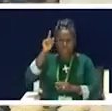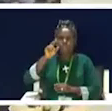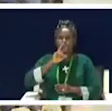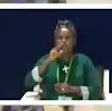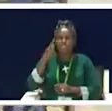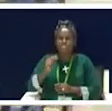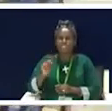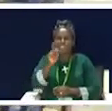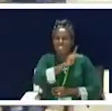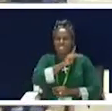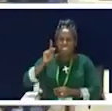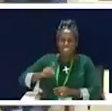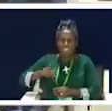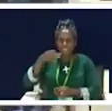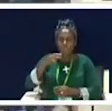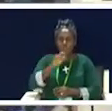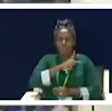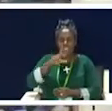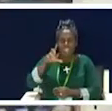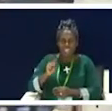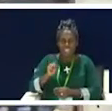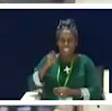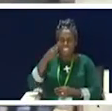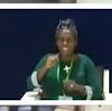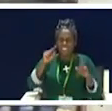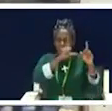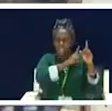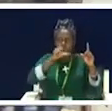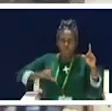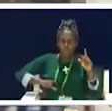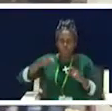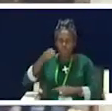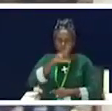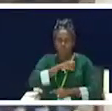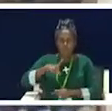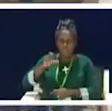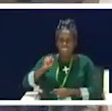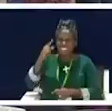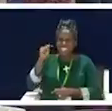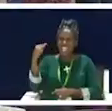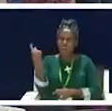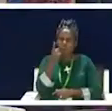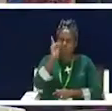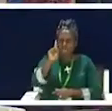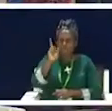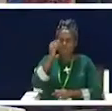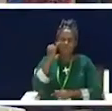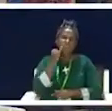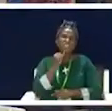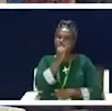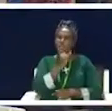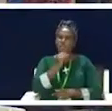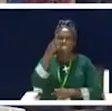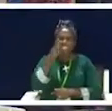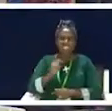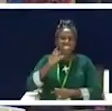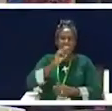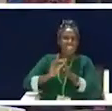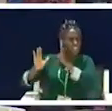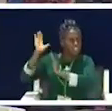kings, the Lord of lords, the Holy One of Israel, the Ancient of